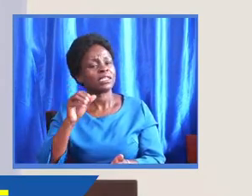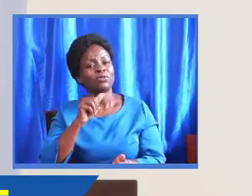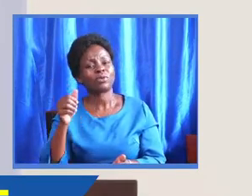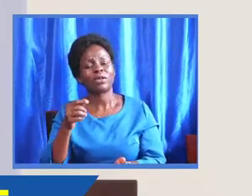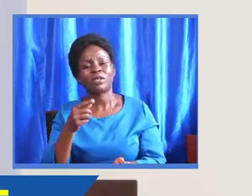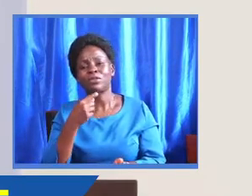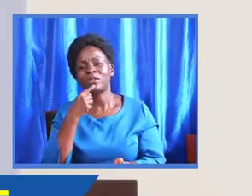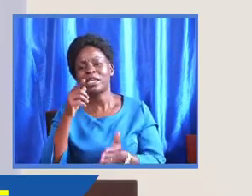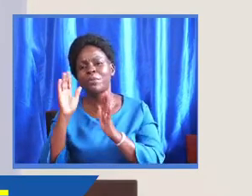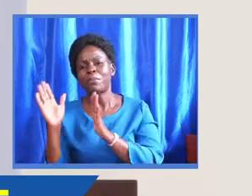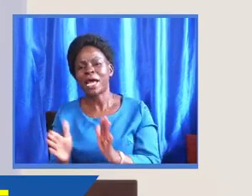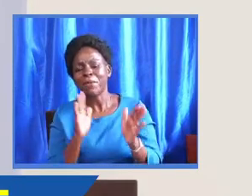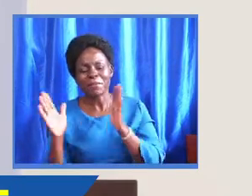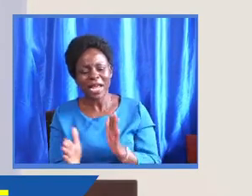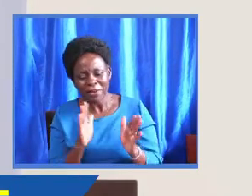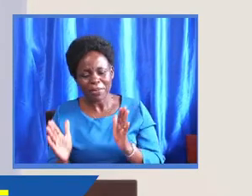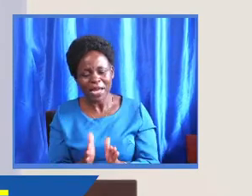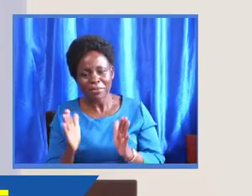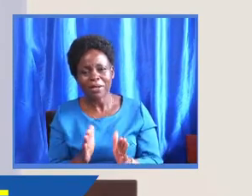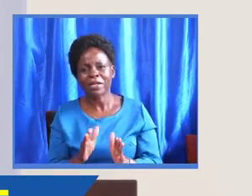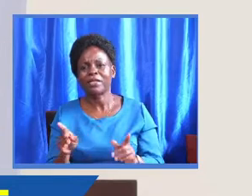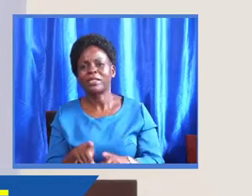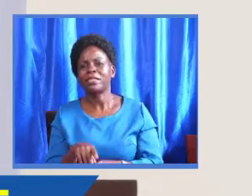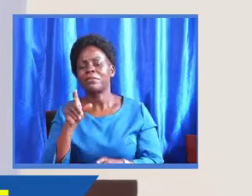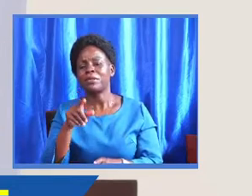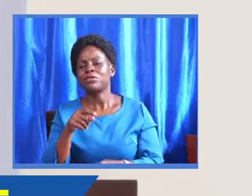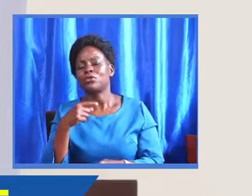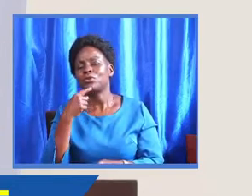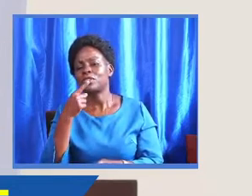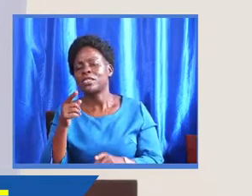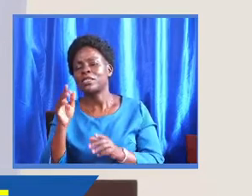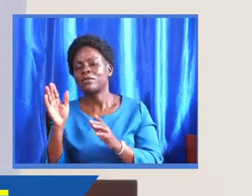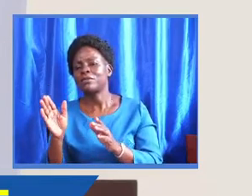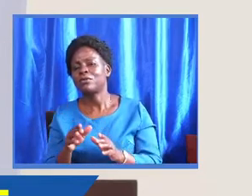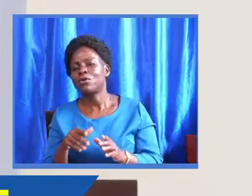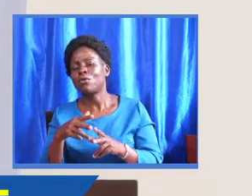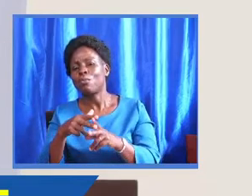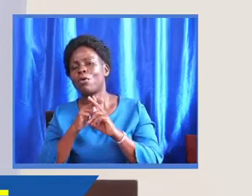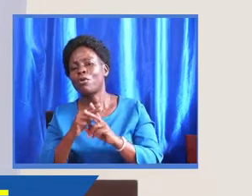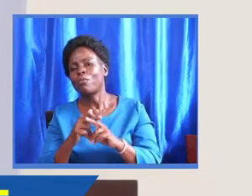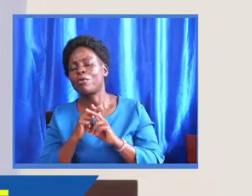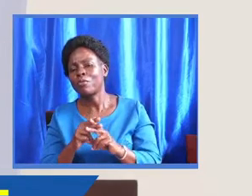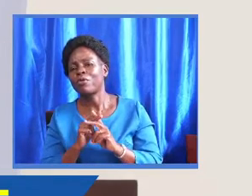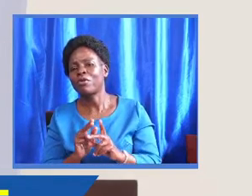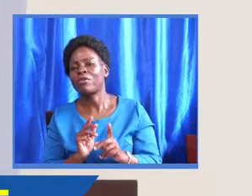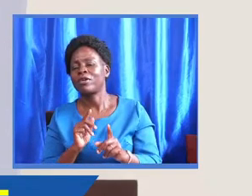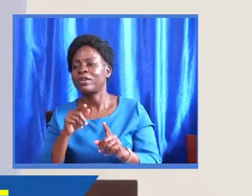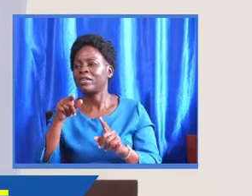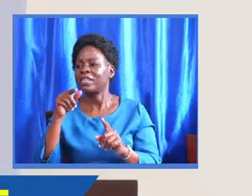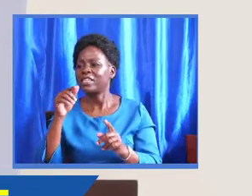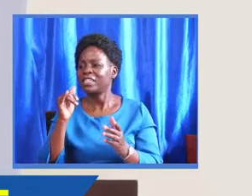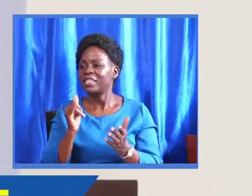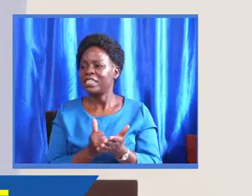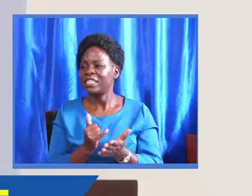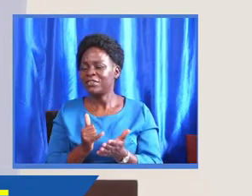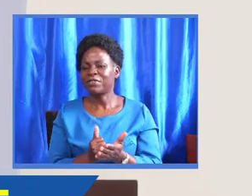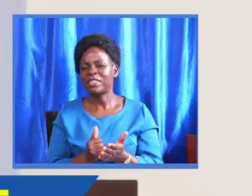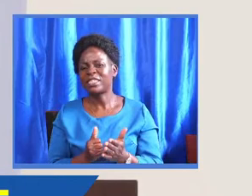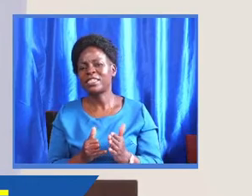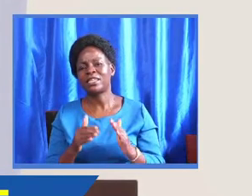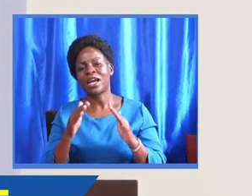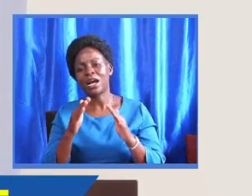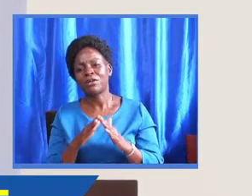plan, plan, plan. But you're the same person who said, don't borrow to invest in real